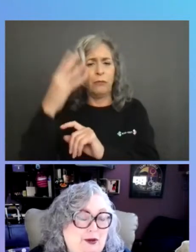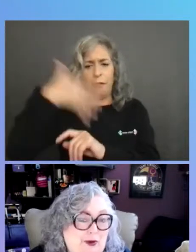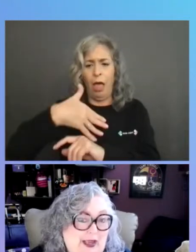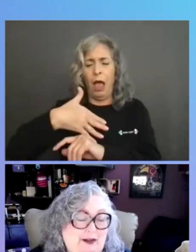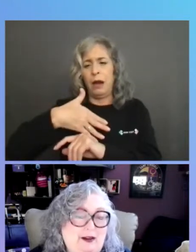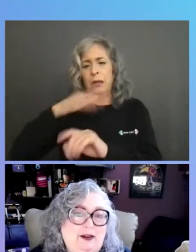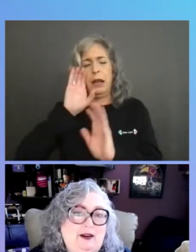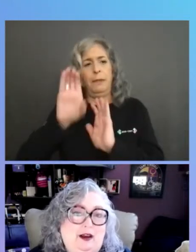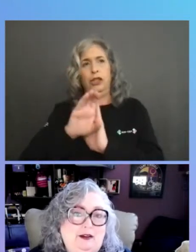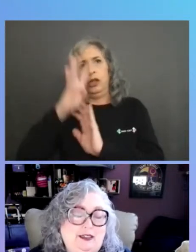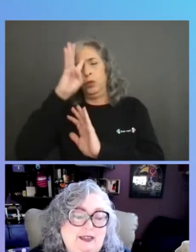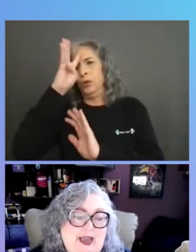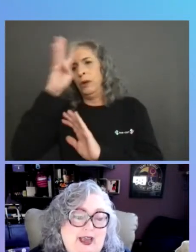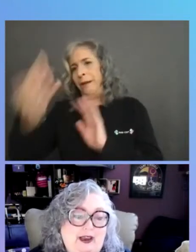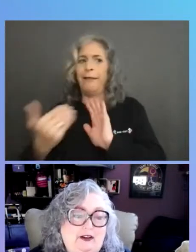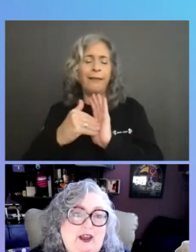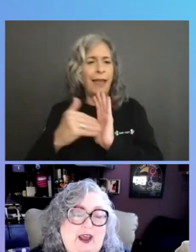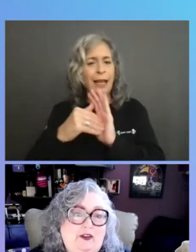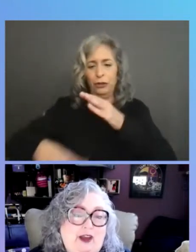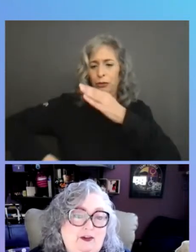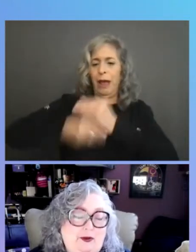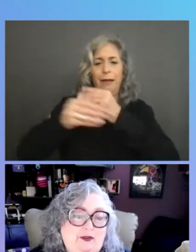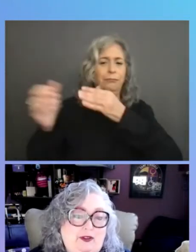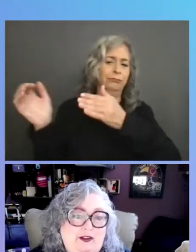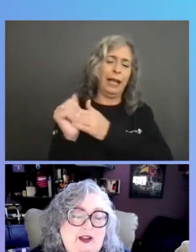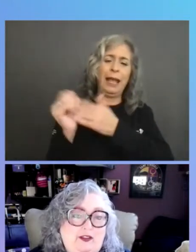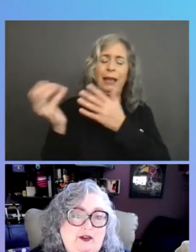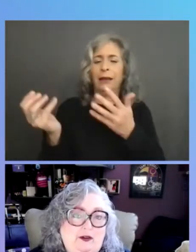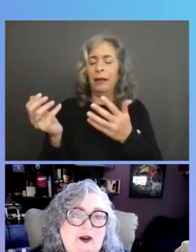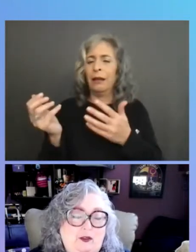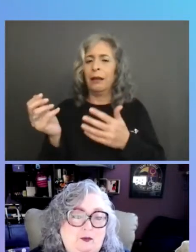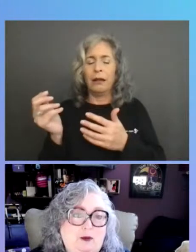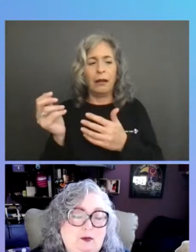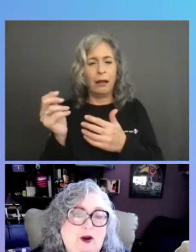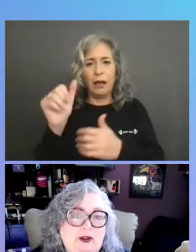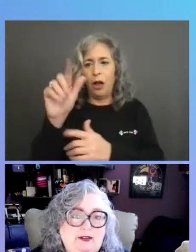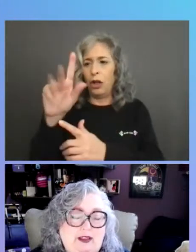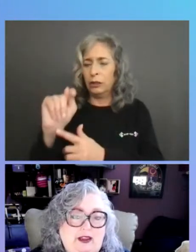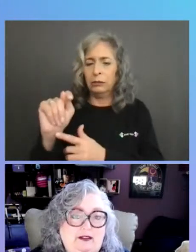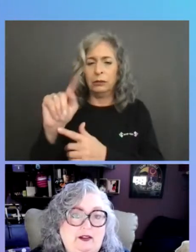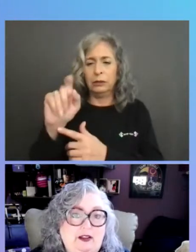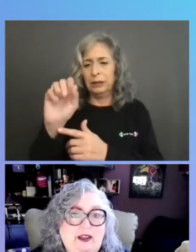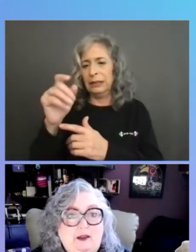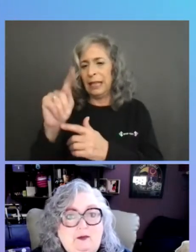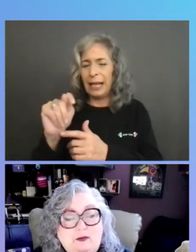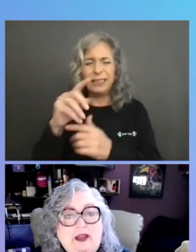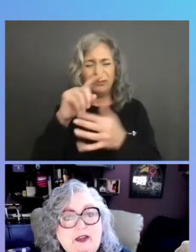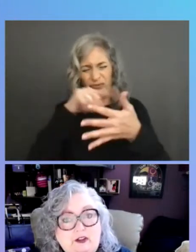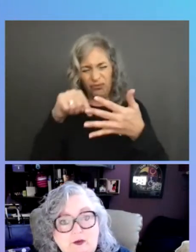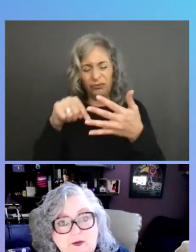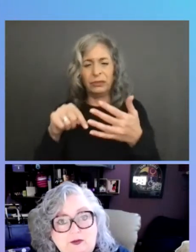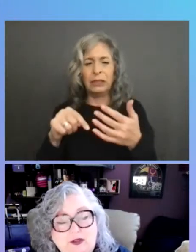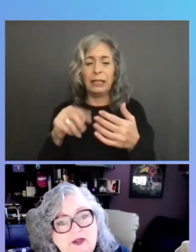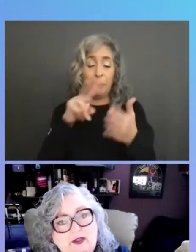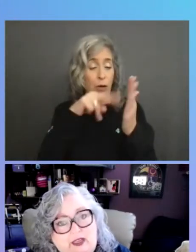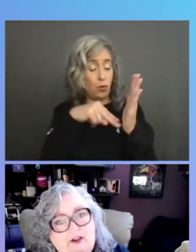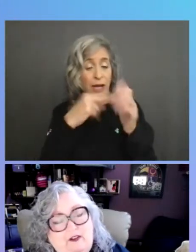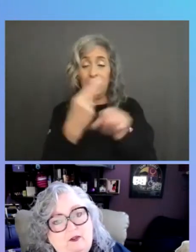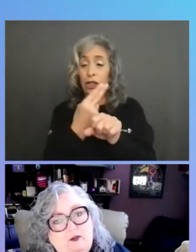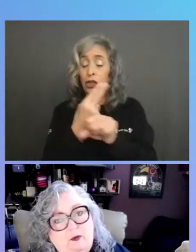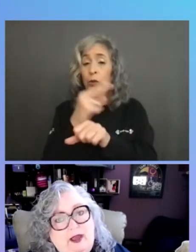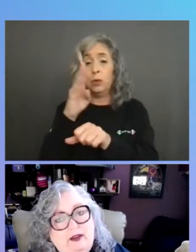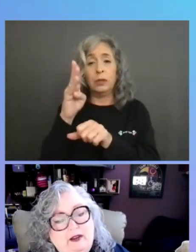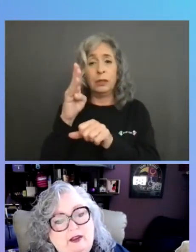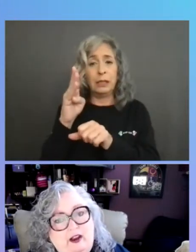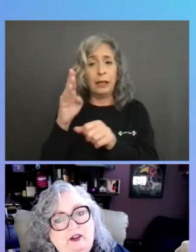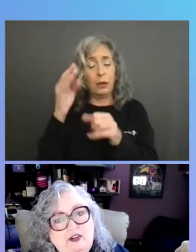in and recreate to tag, to add their attributes and the proper properties to things so that they can be read and used in a